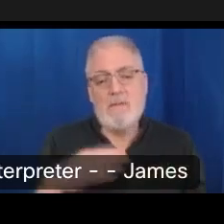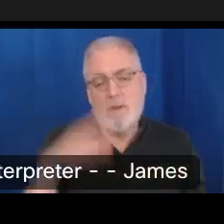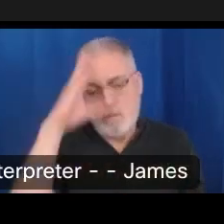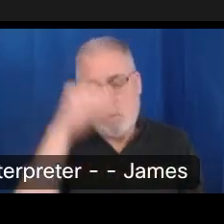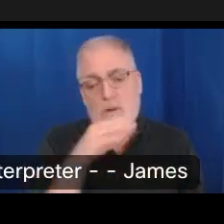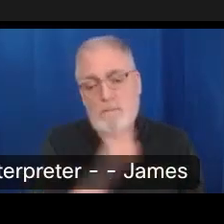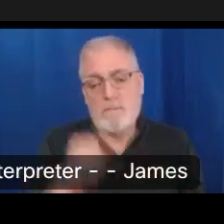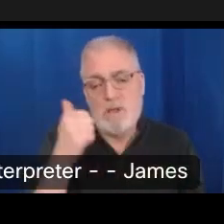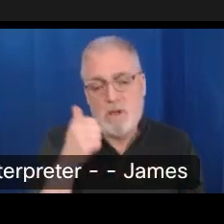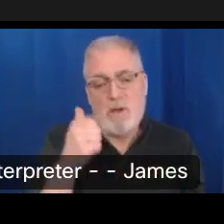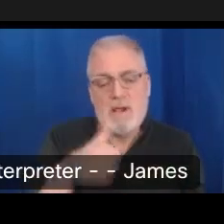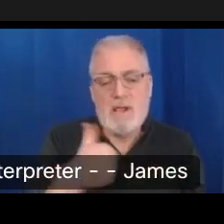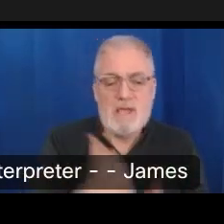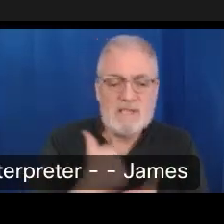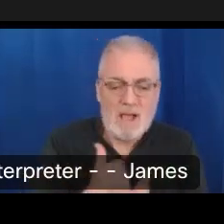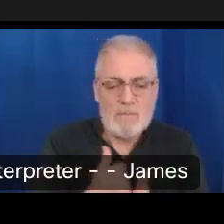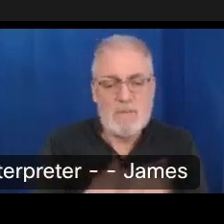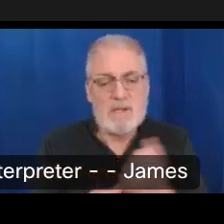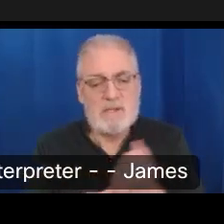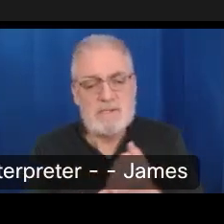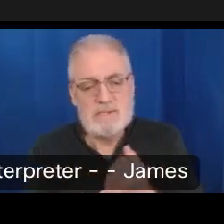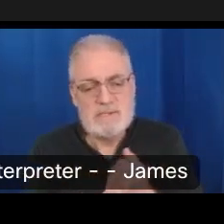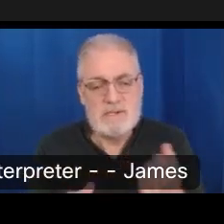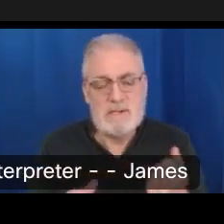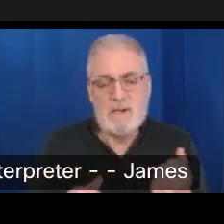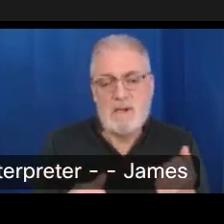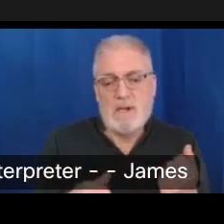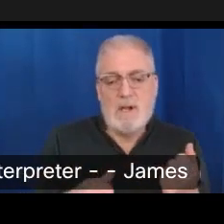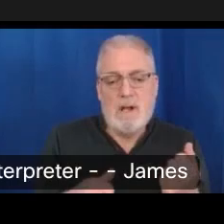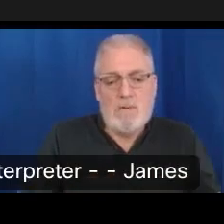and he somehow was denied self-direction.